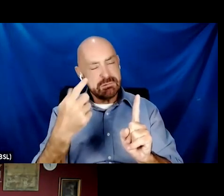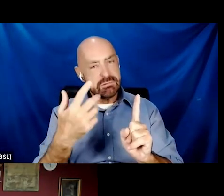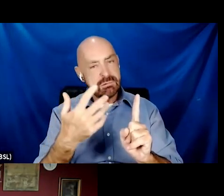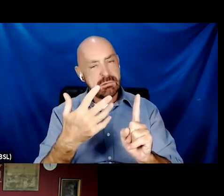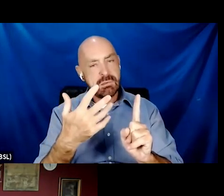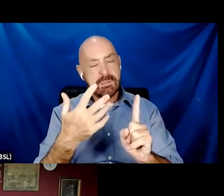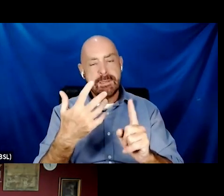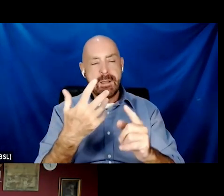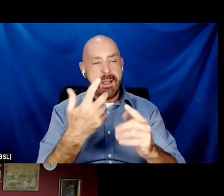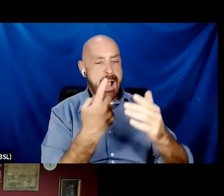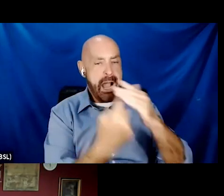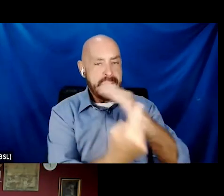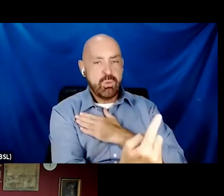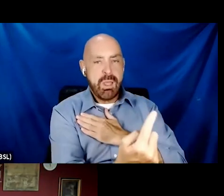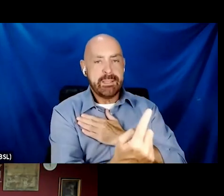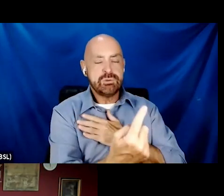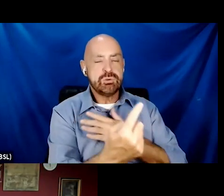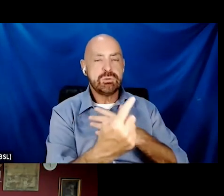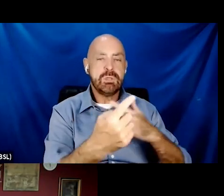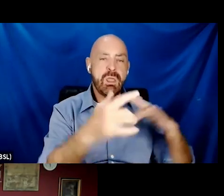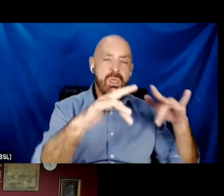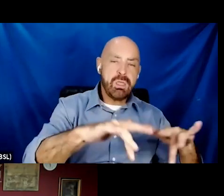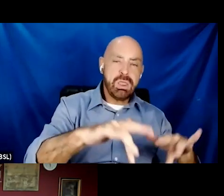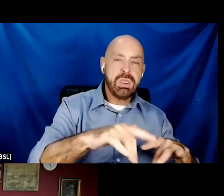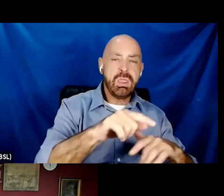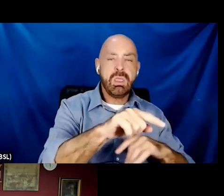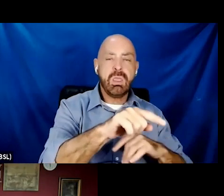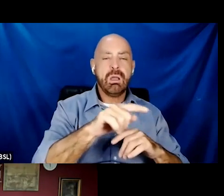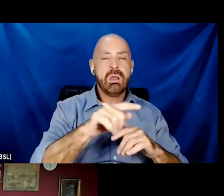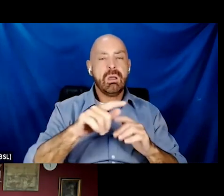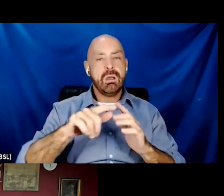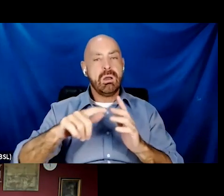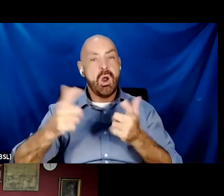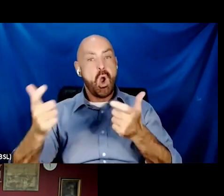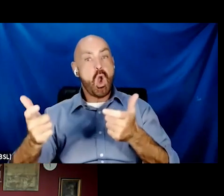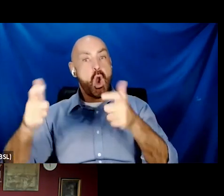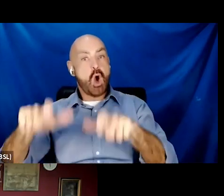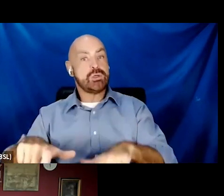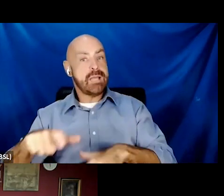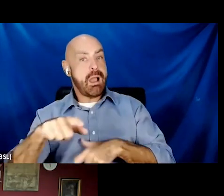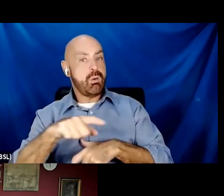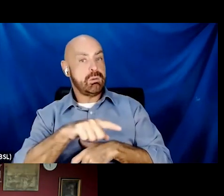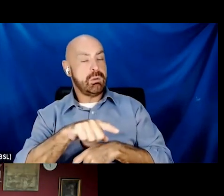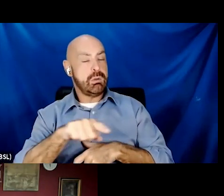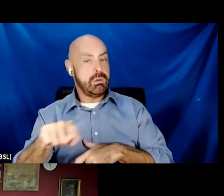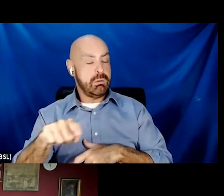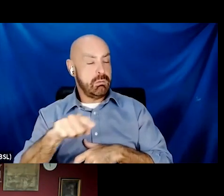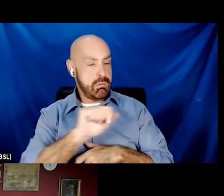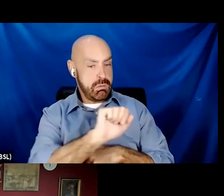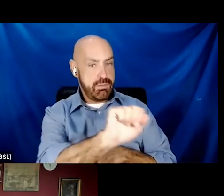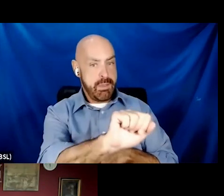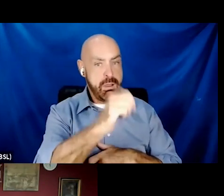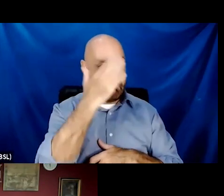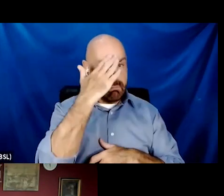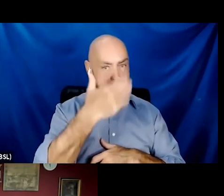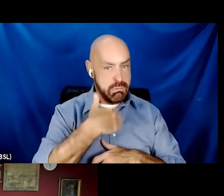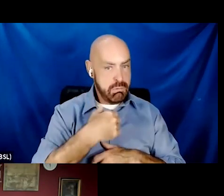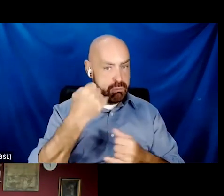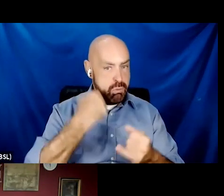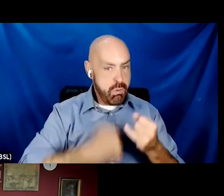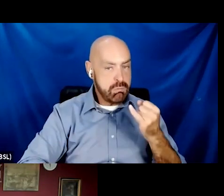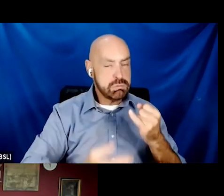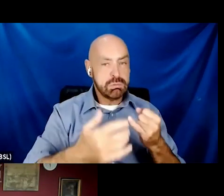isolation and the lockdown increases mental health problems, maybe then or in the